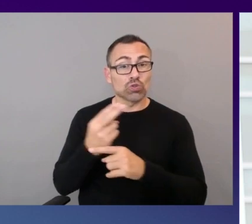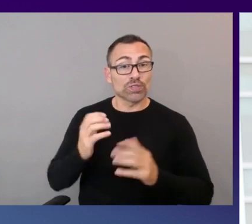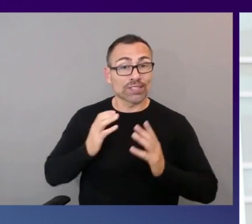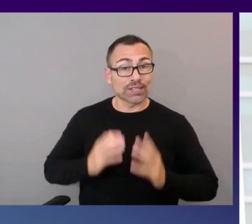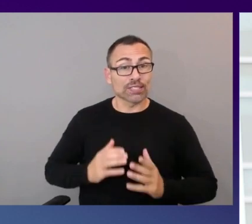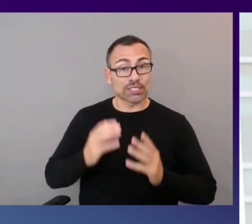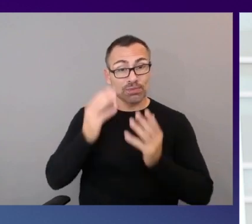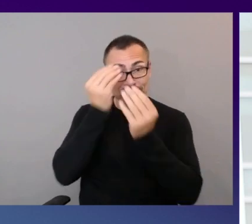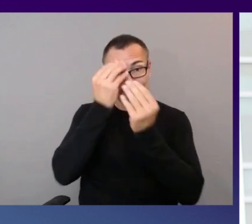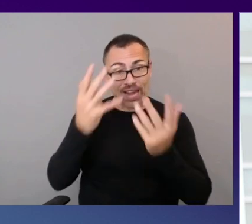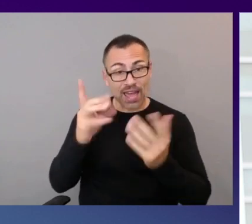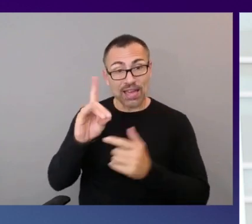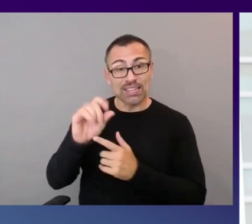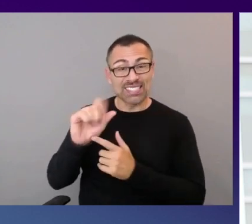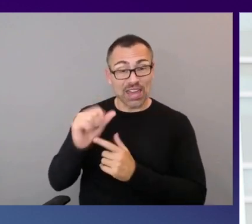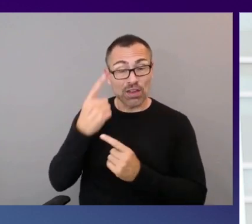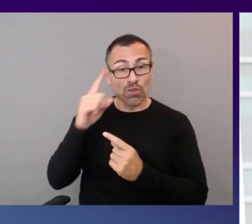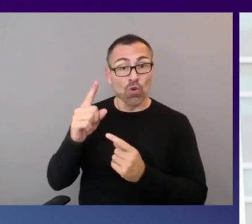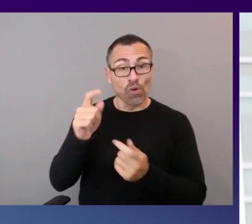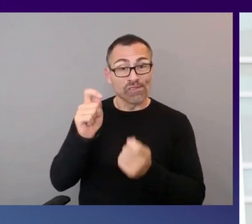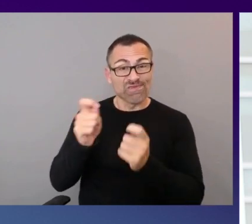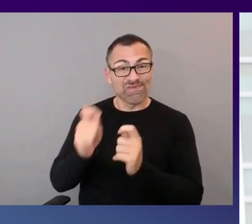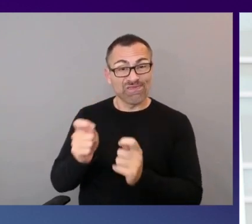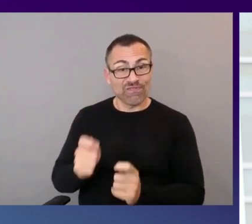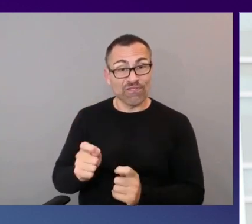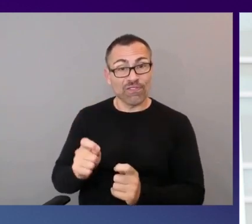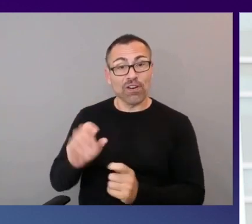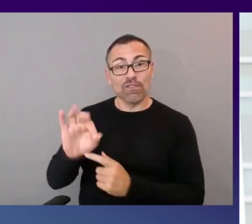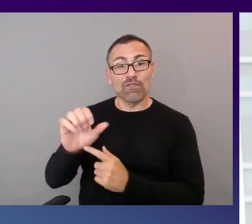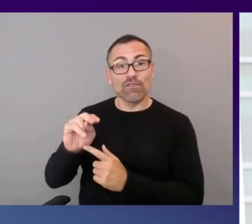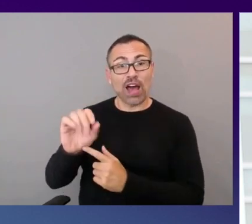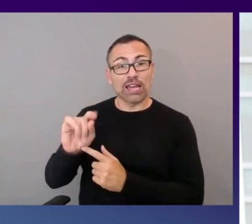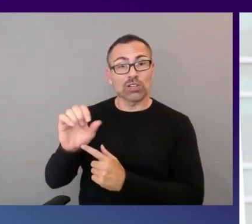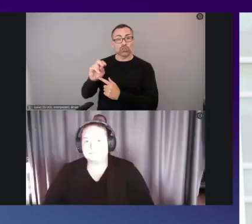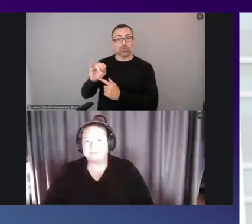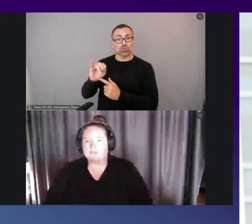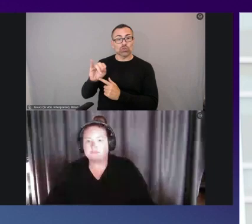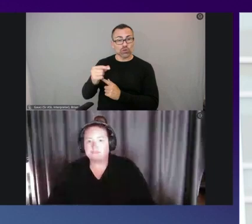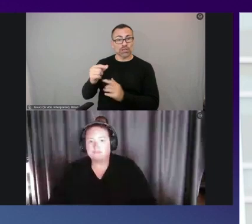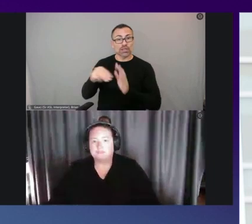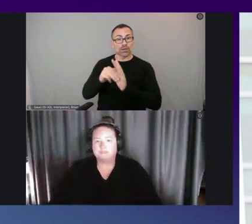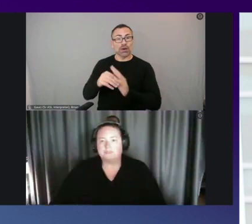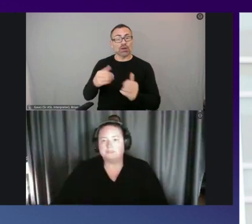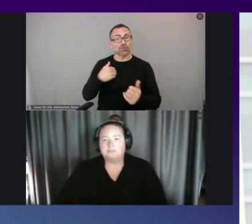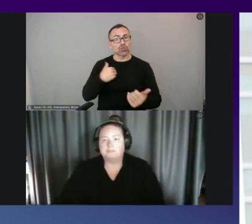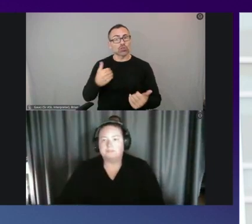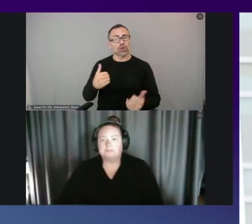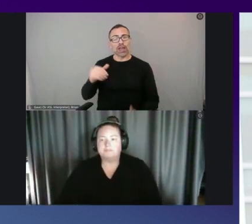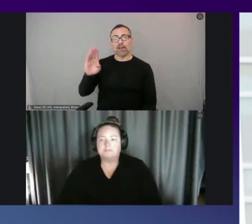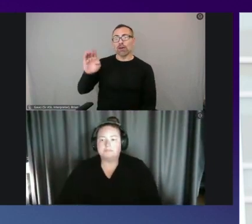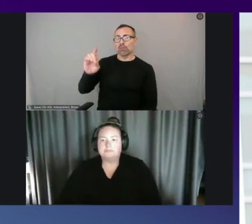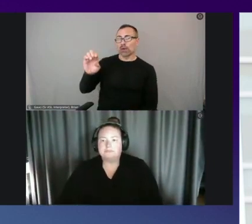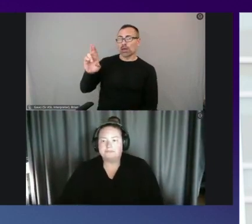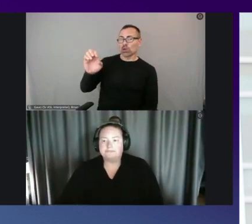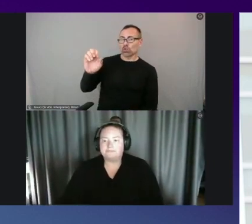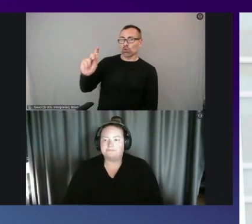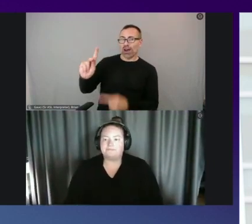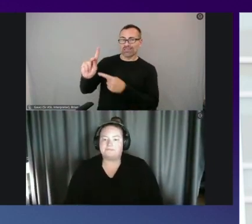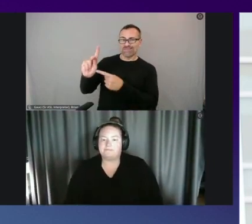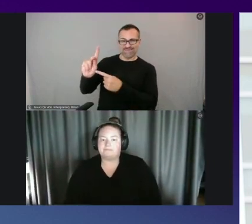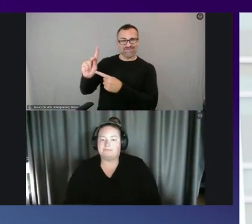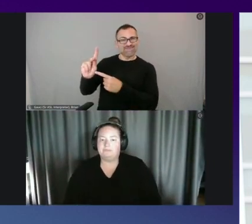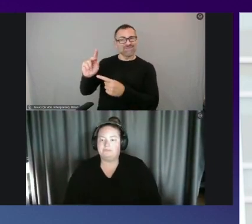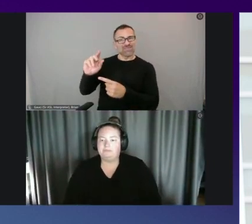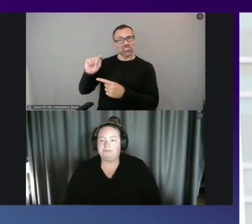model. So we have with Bedrock, you know, the opportunity for them to choose which models they might use in addition to our